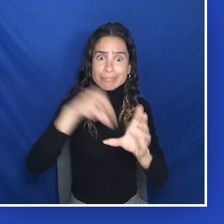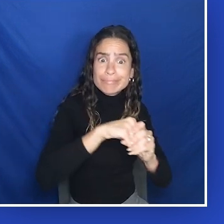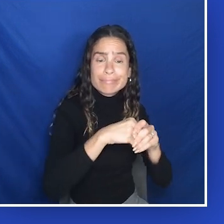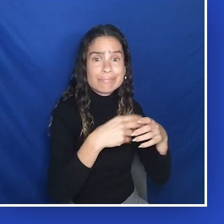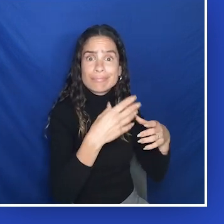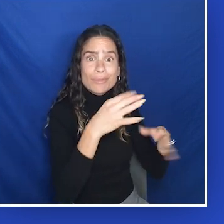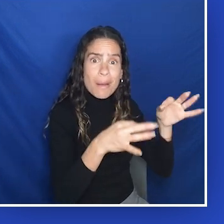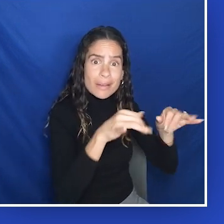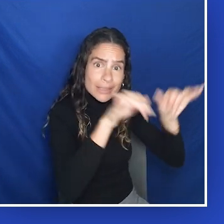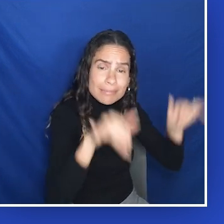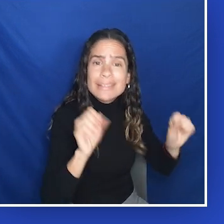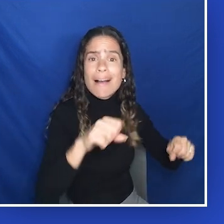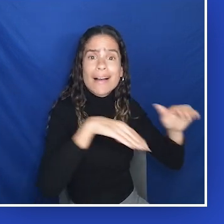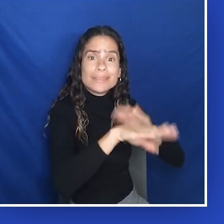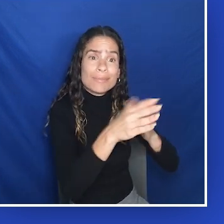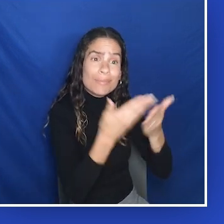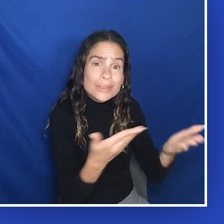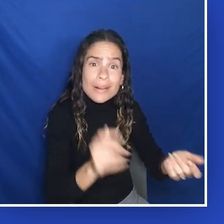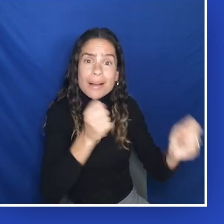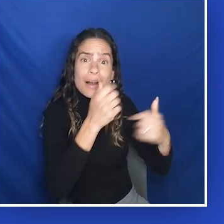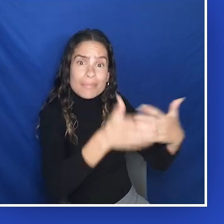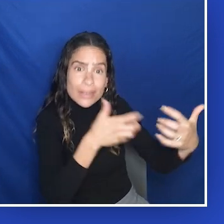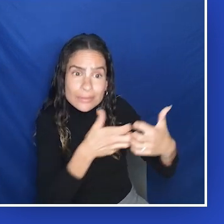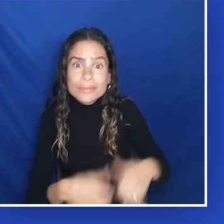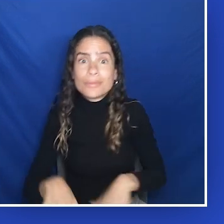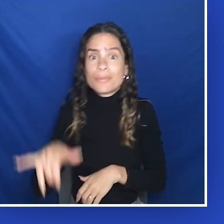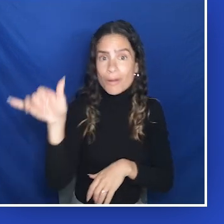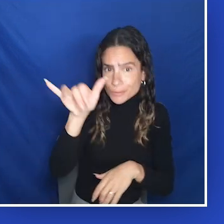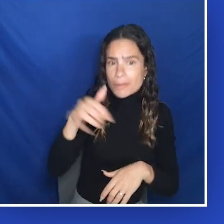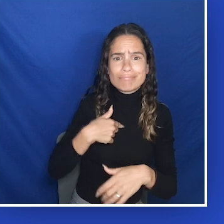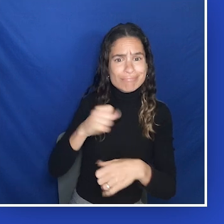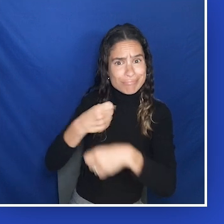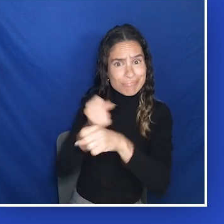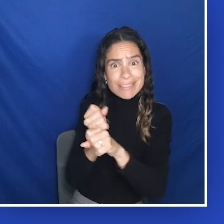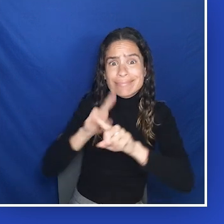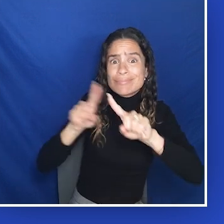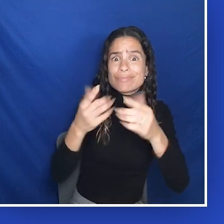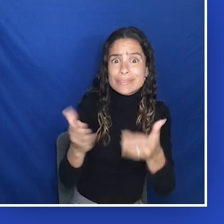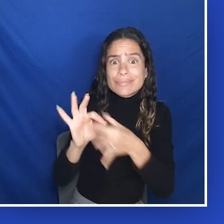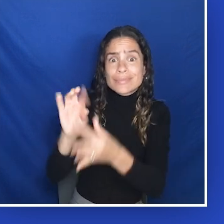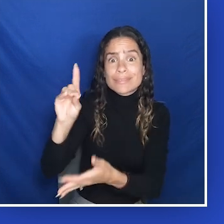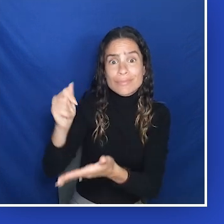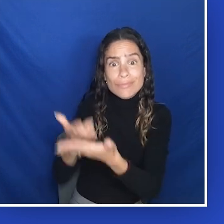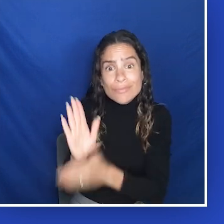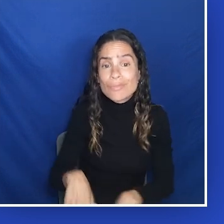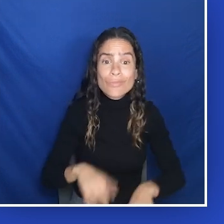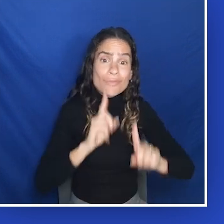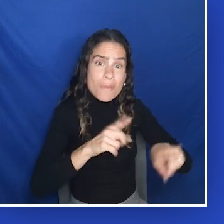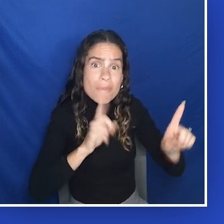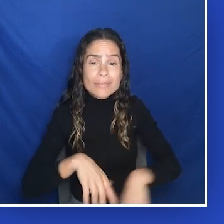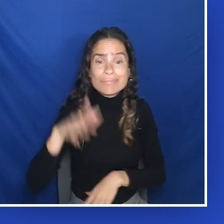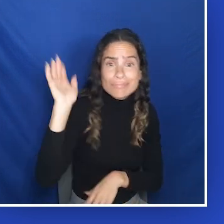disabilities involved in the criminal justice system have access to resources and accommodations. We also create free resources about